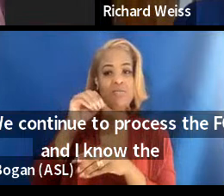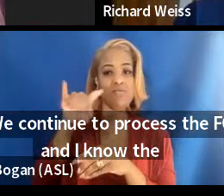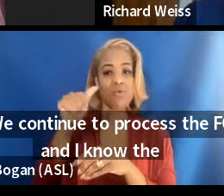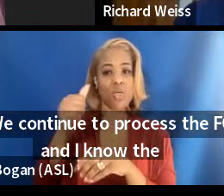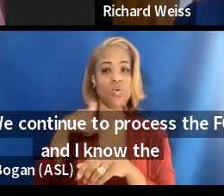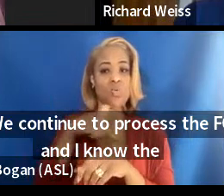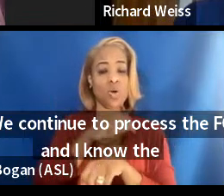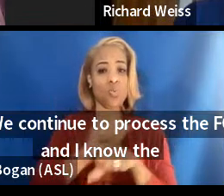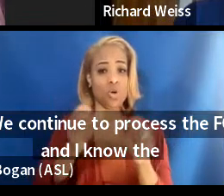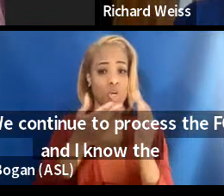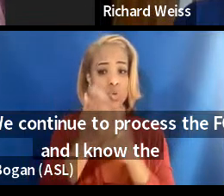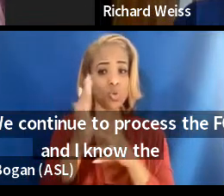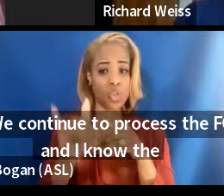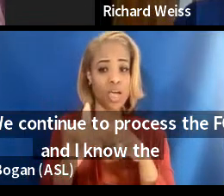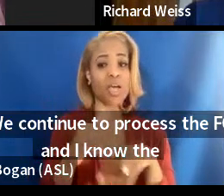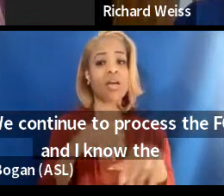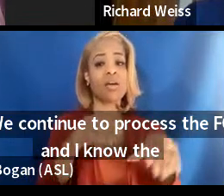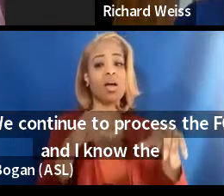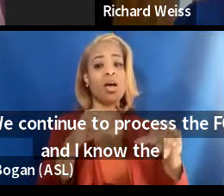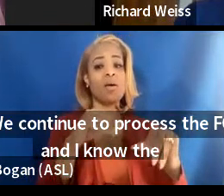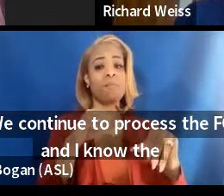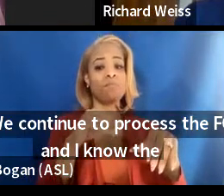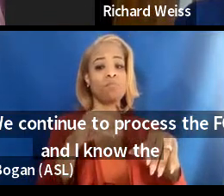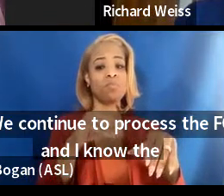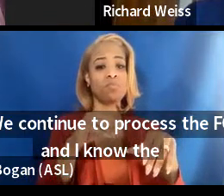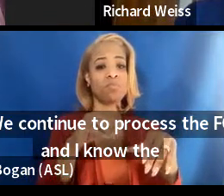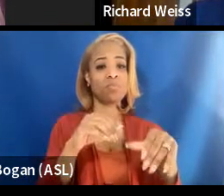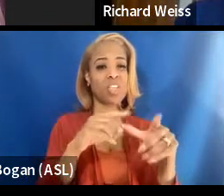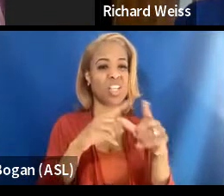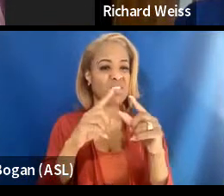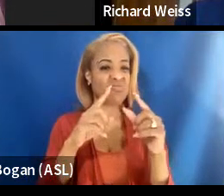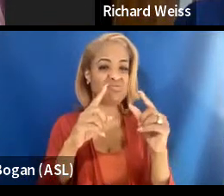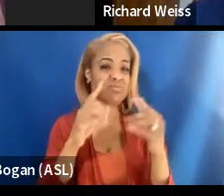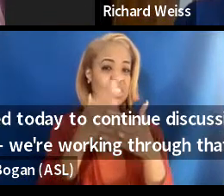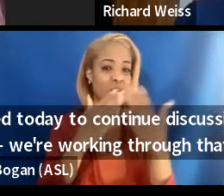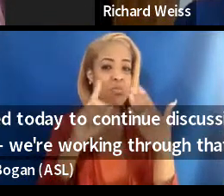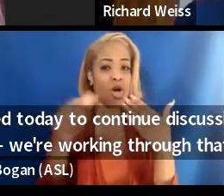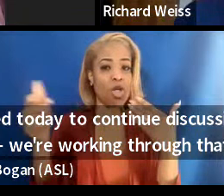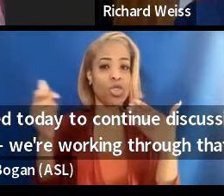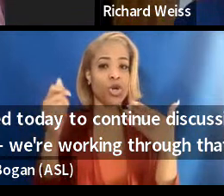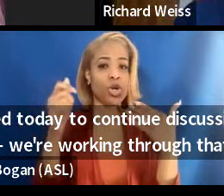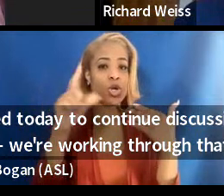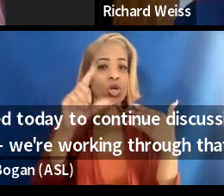that. We began working through that just on some of the logistics issues ahead of today's vote.